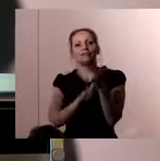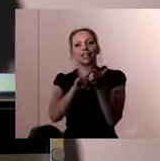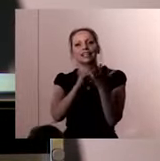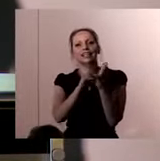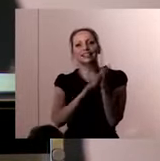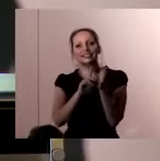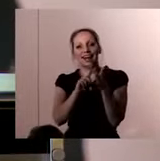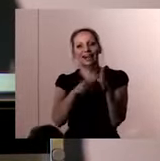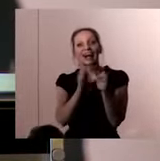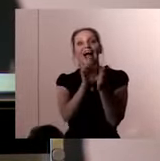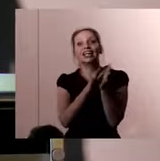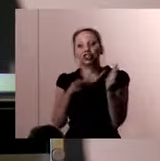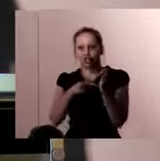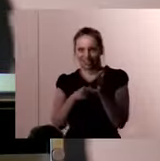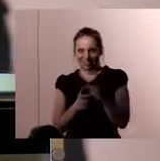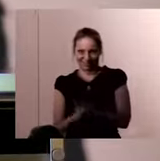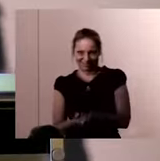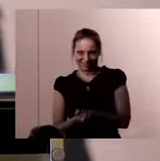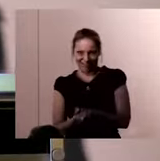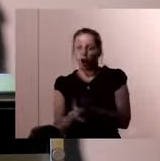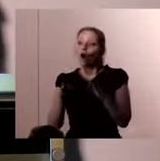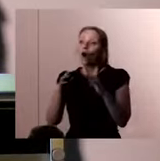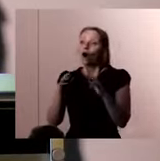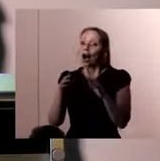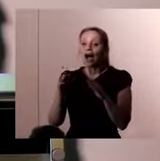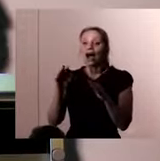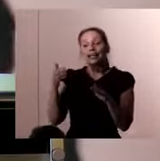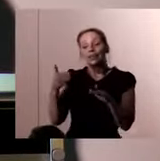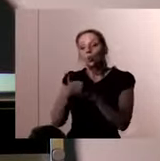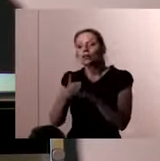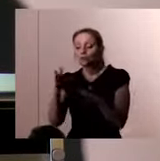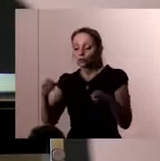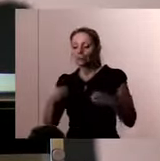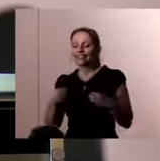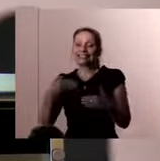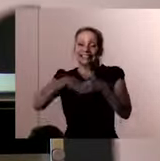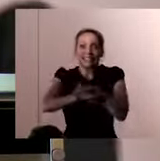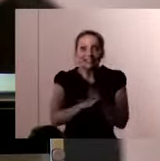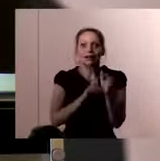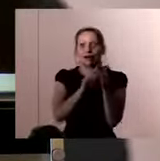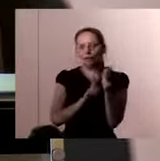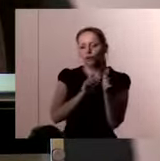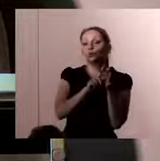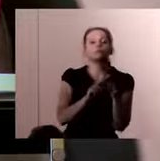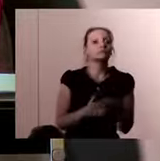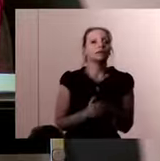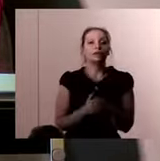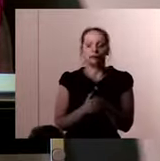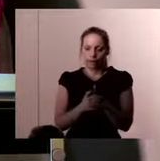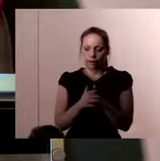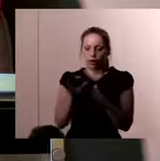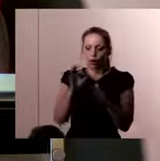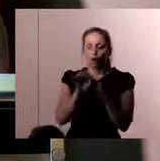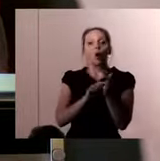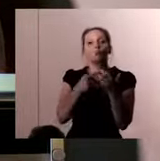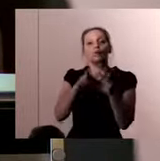And he is a real estate agent for the firm that is mentioned in the article. Here's another one. This is a property buyer in